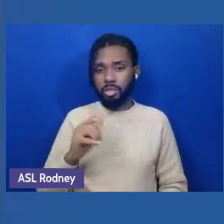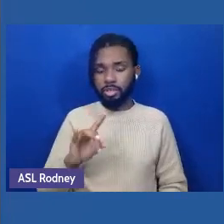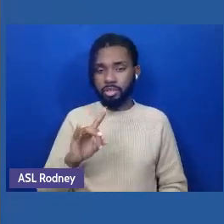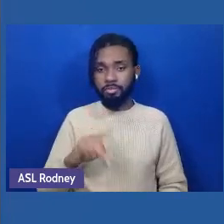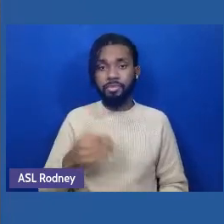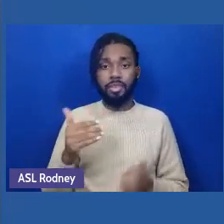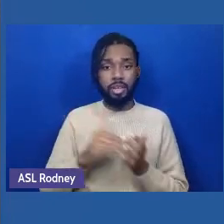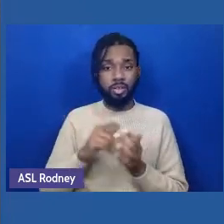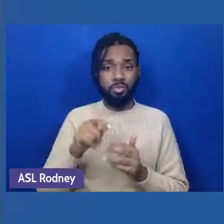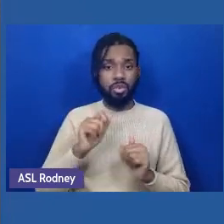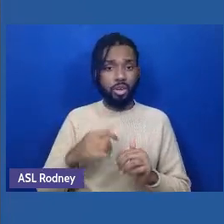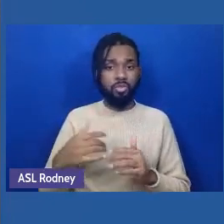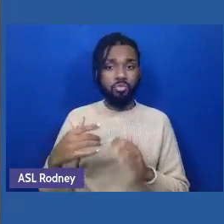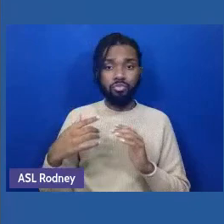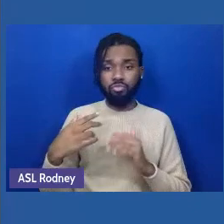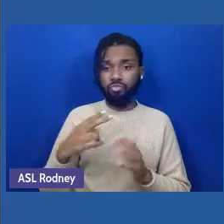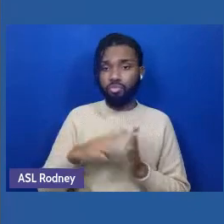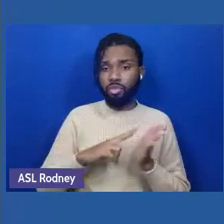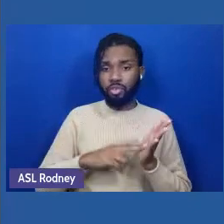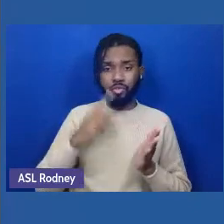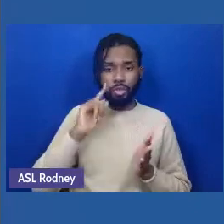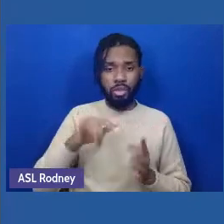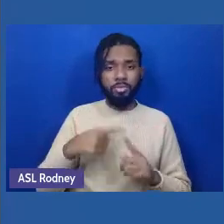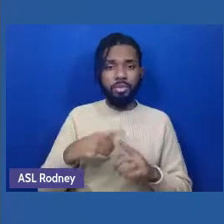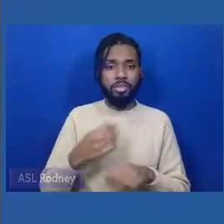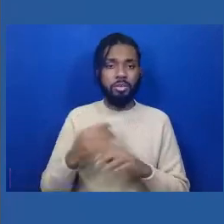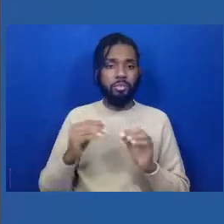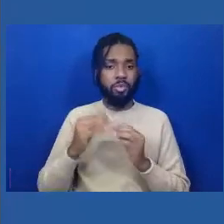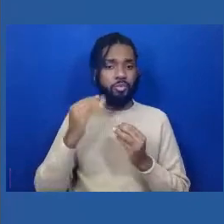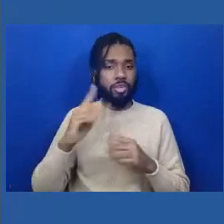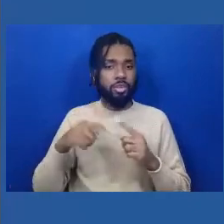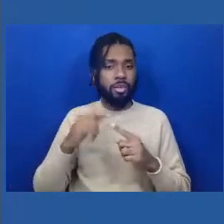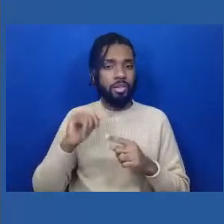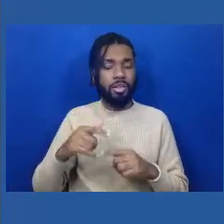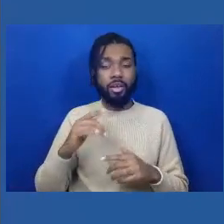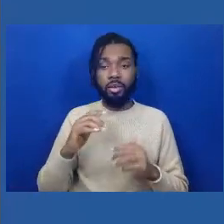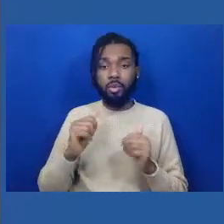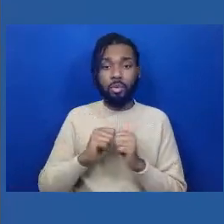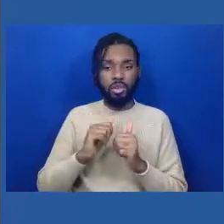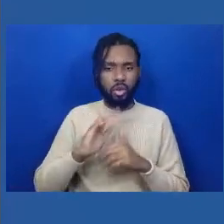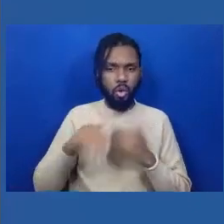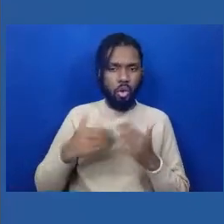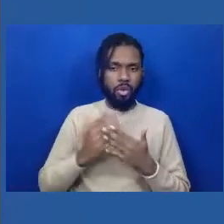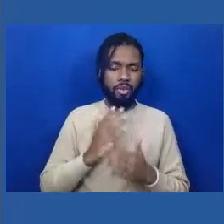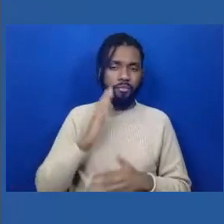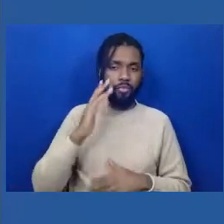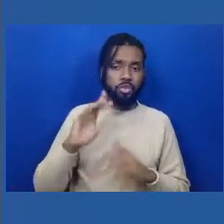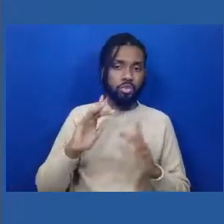you can register for that and get more information about that and all of our future webinars at